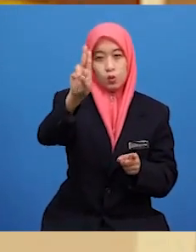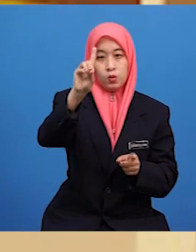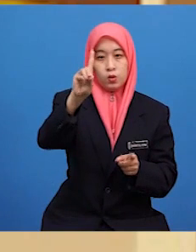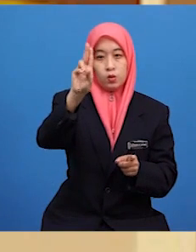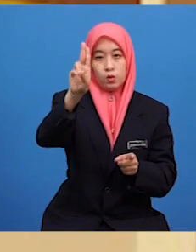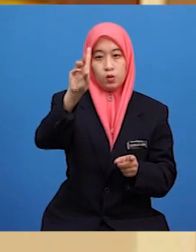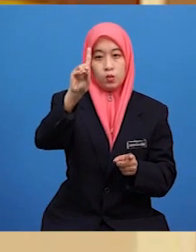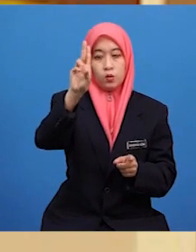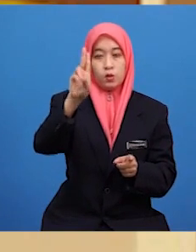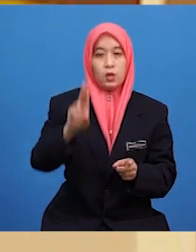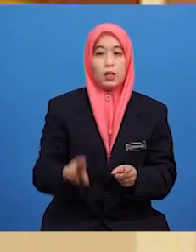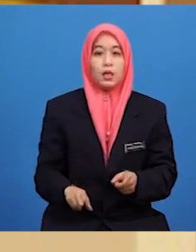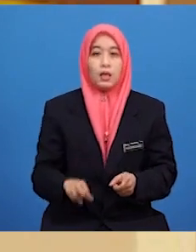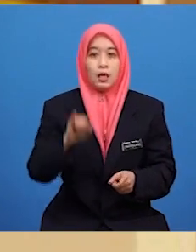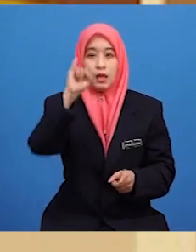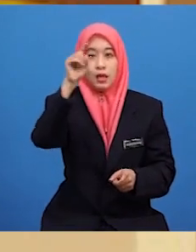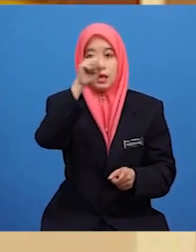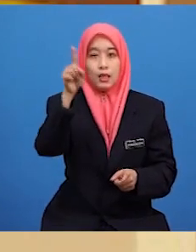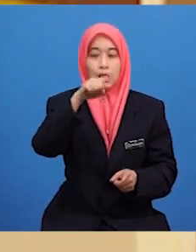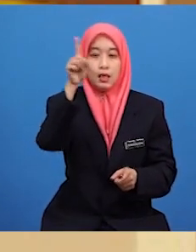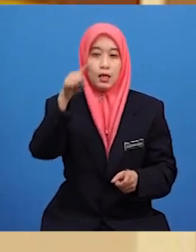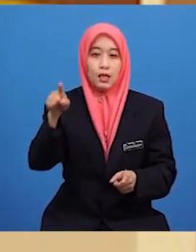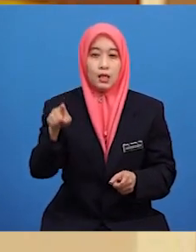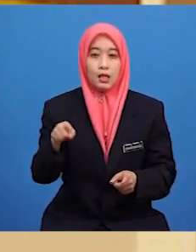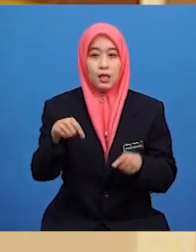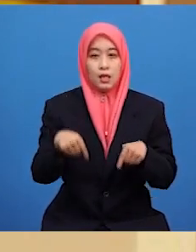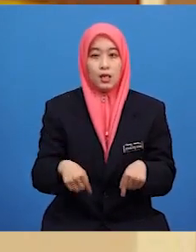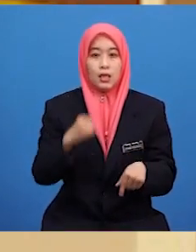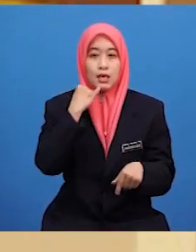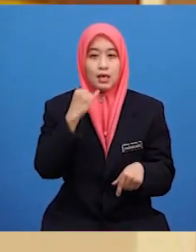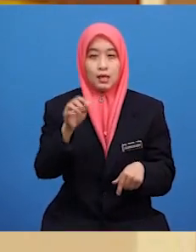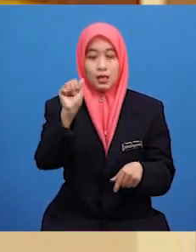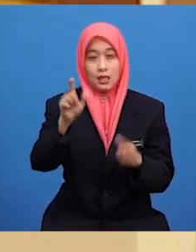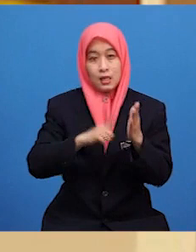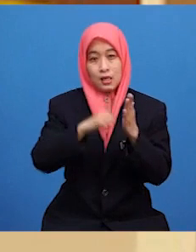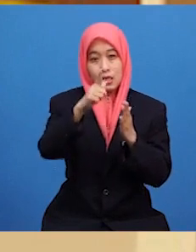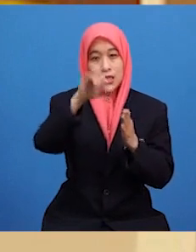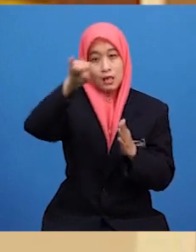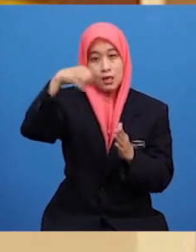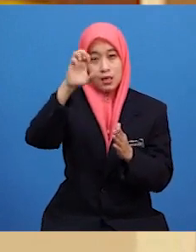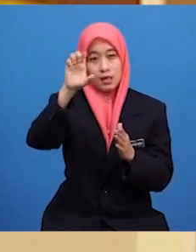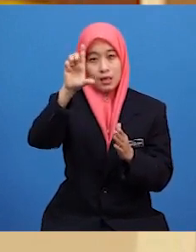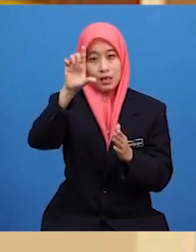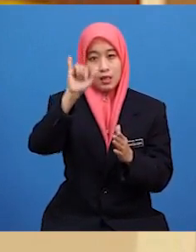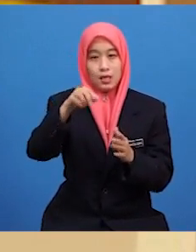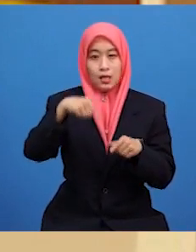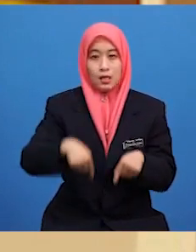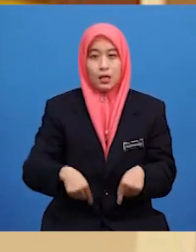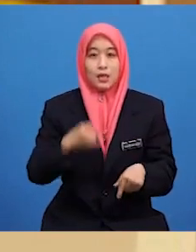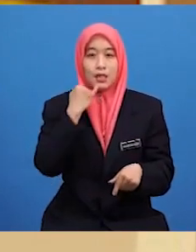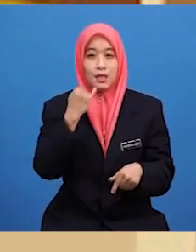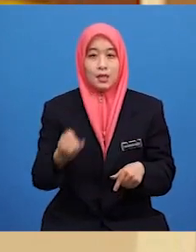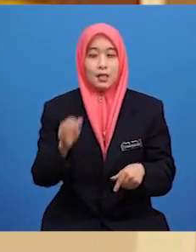Easy here is a lizard. Jelly here is a